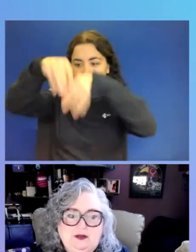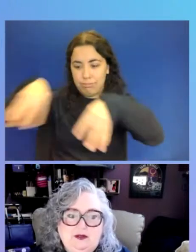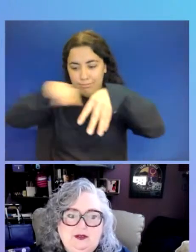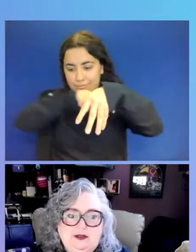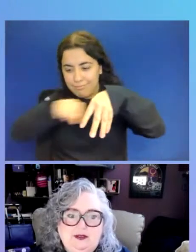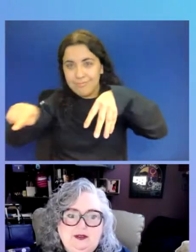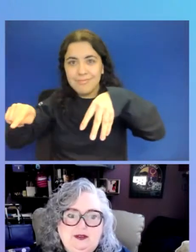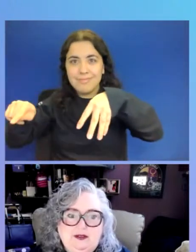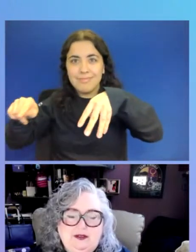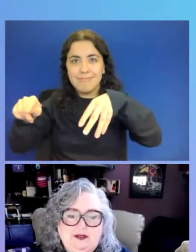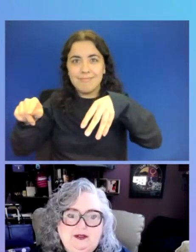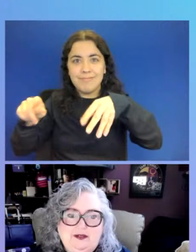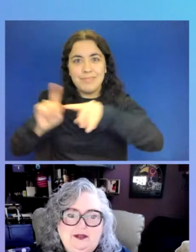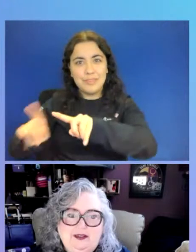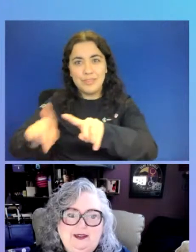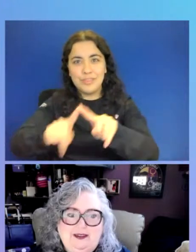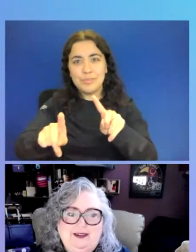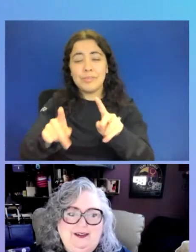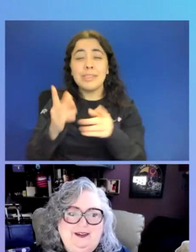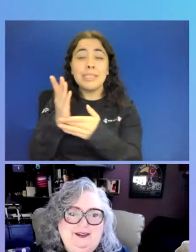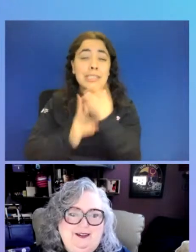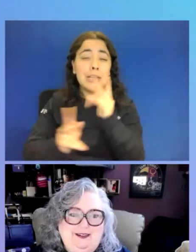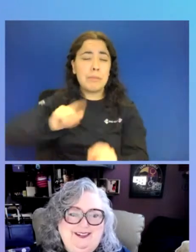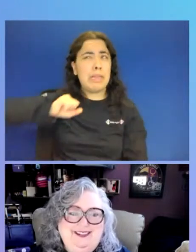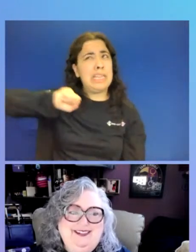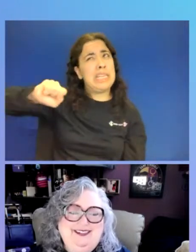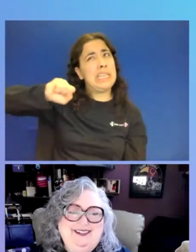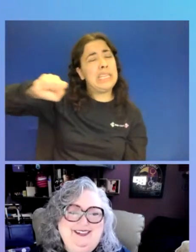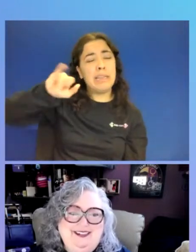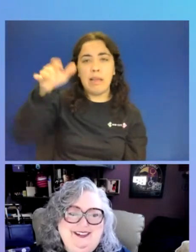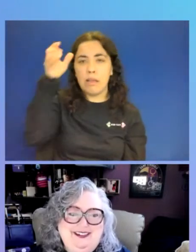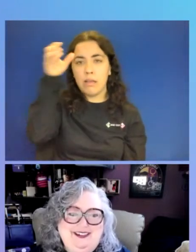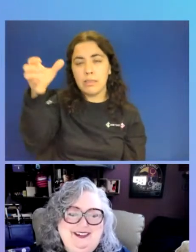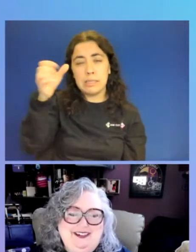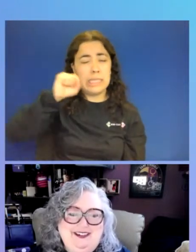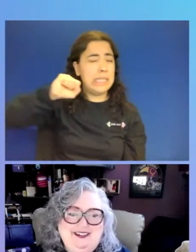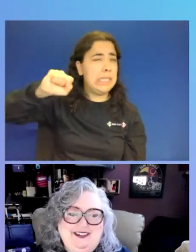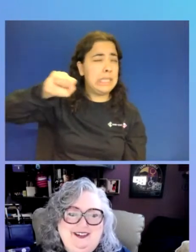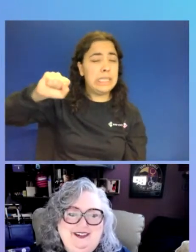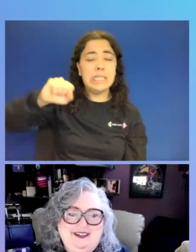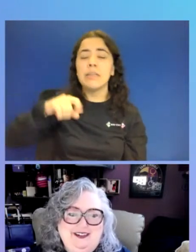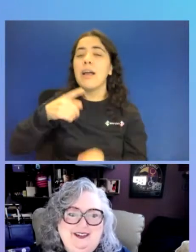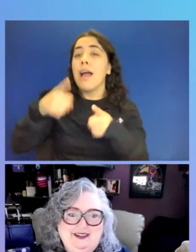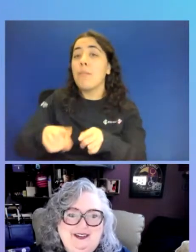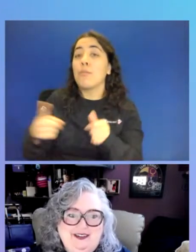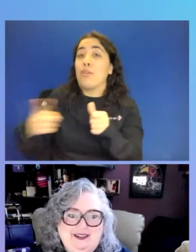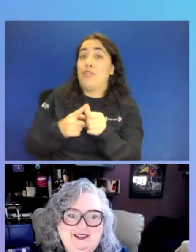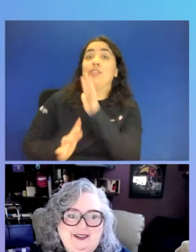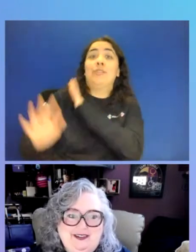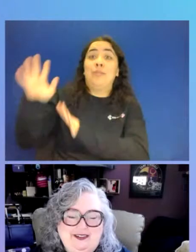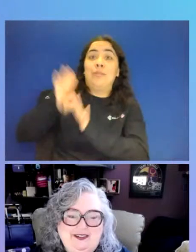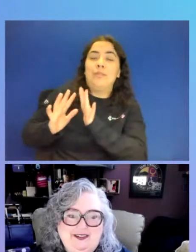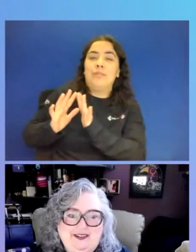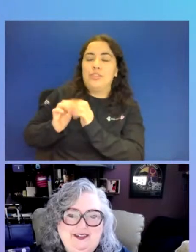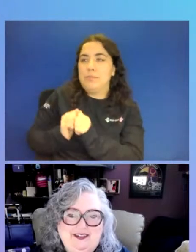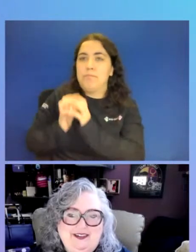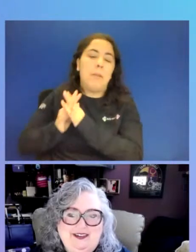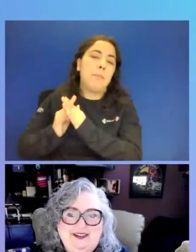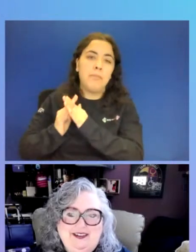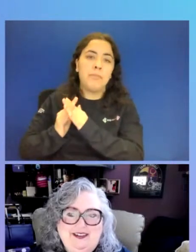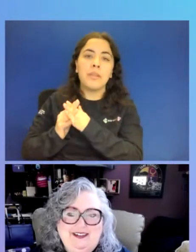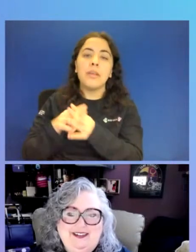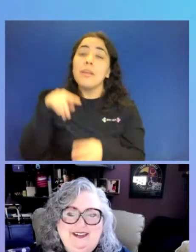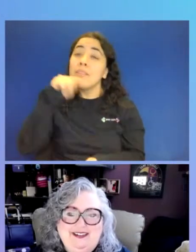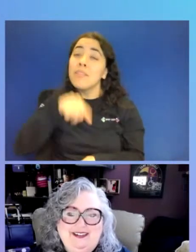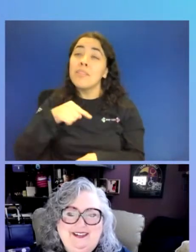that very concept of what I just described when we were putting this together. So this is the part where I was kind of at the helm